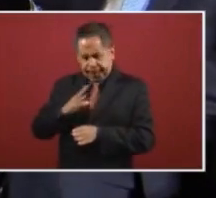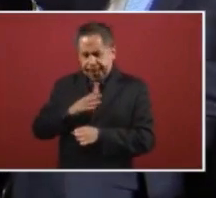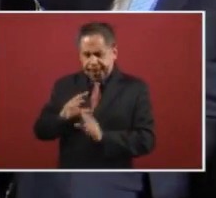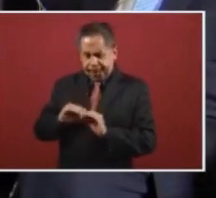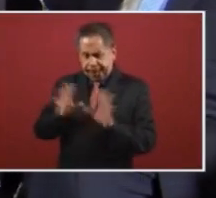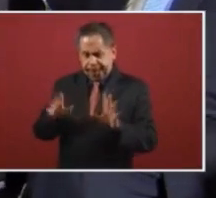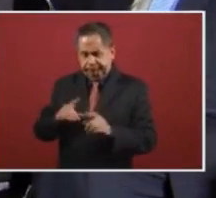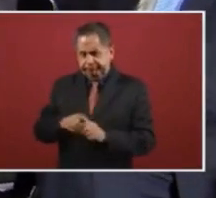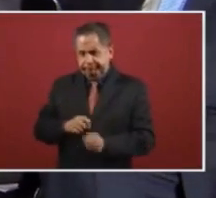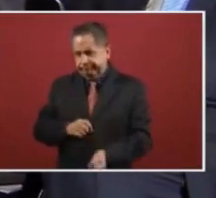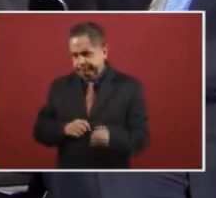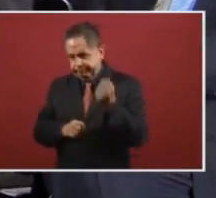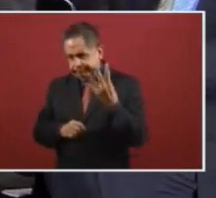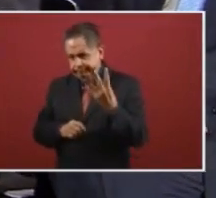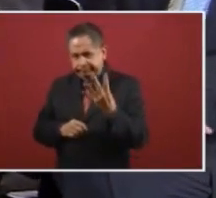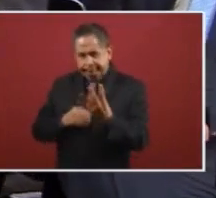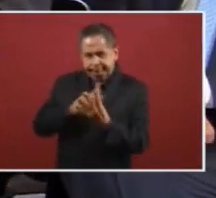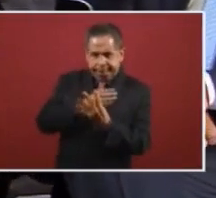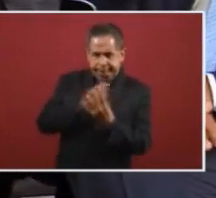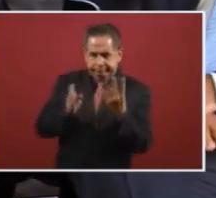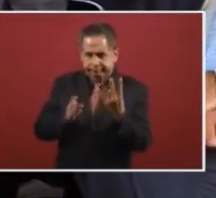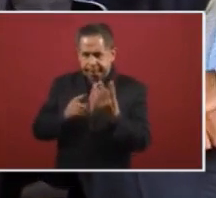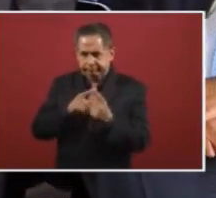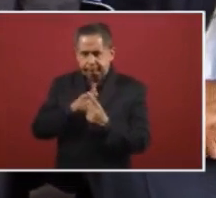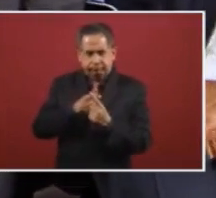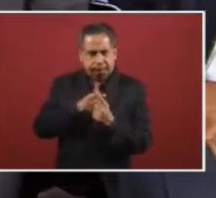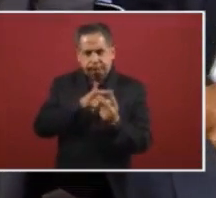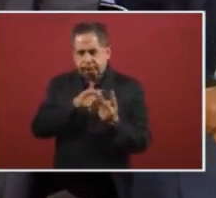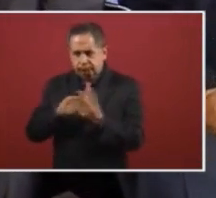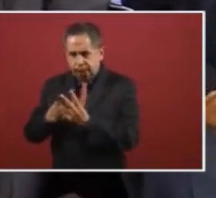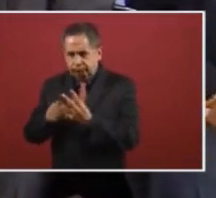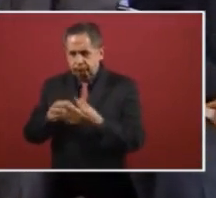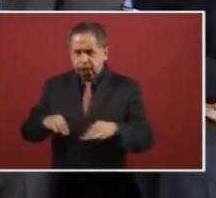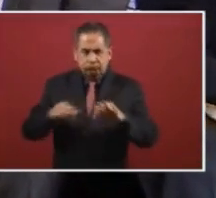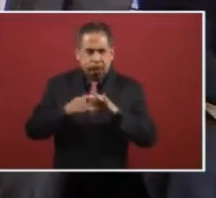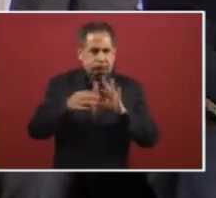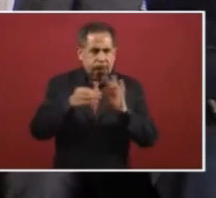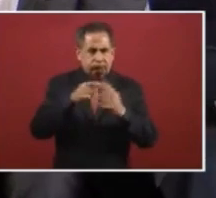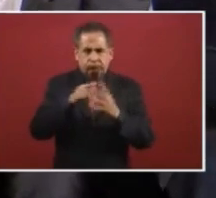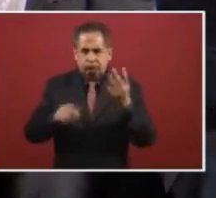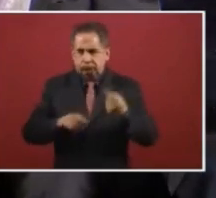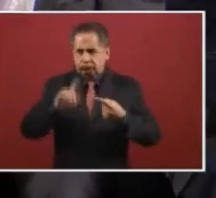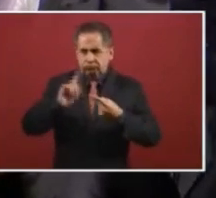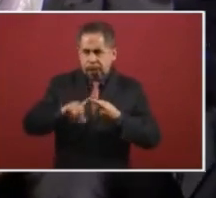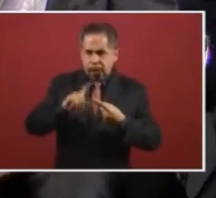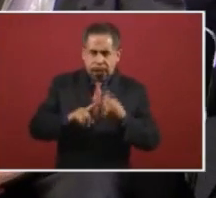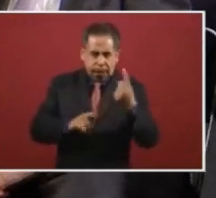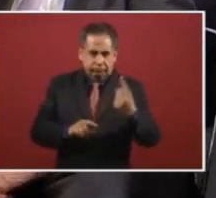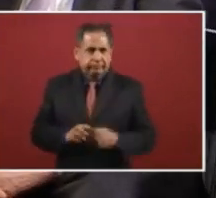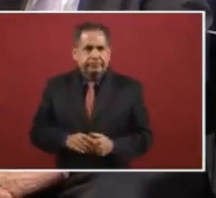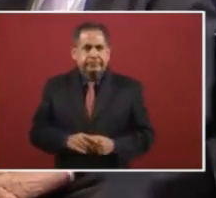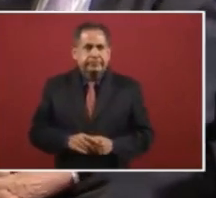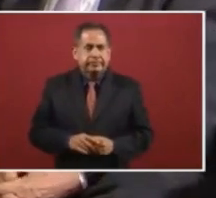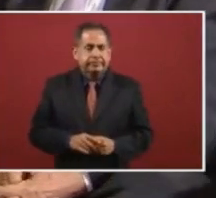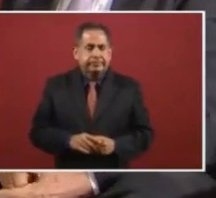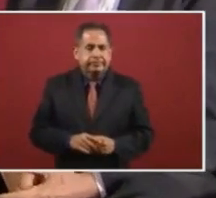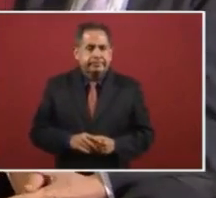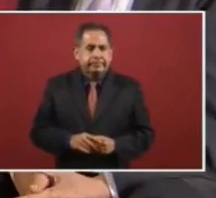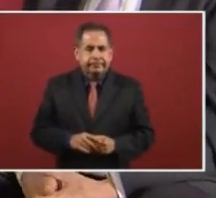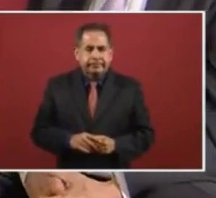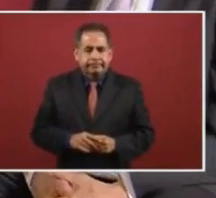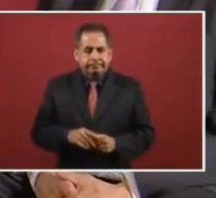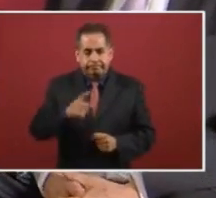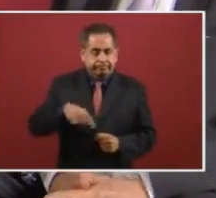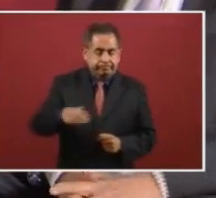political economics has four fundamental actions. First,